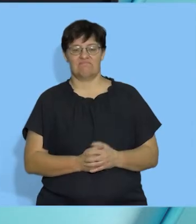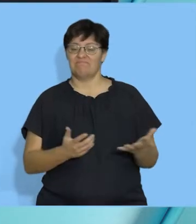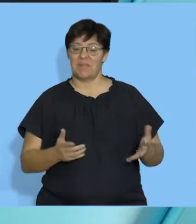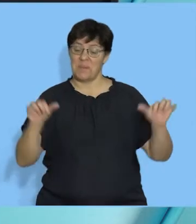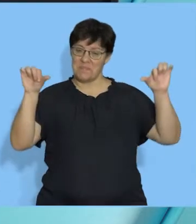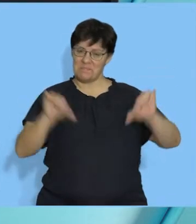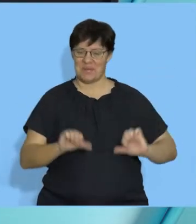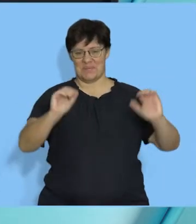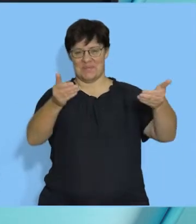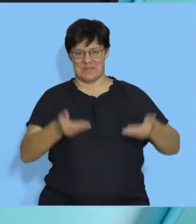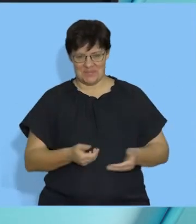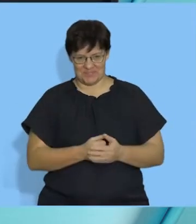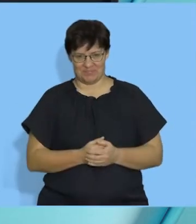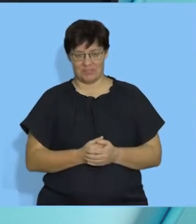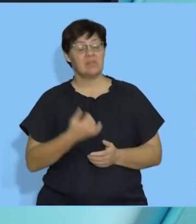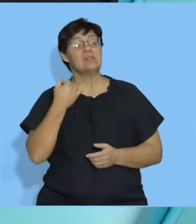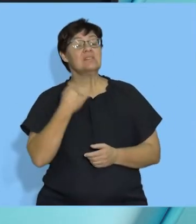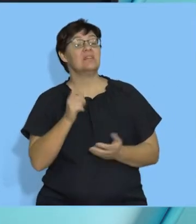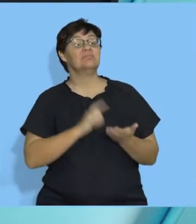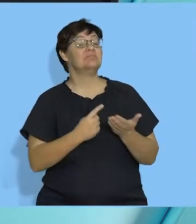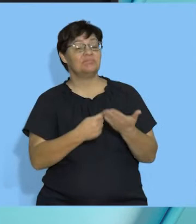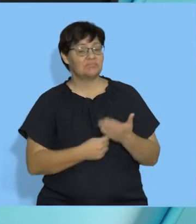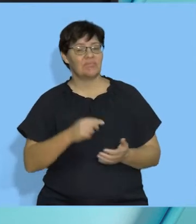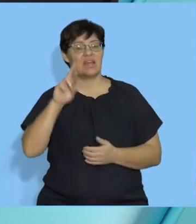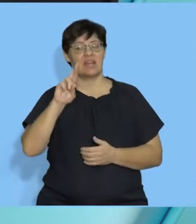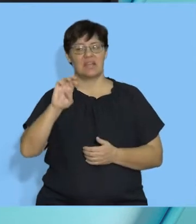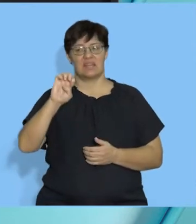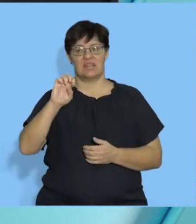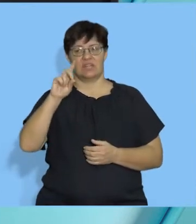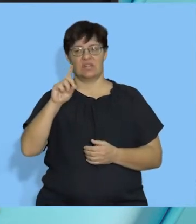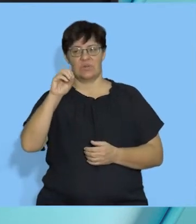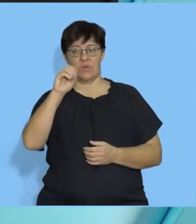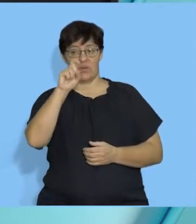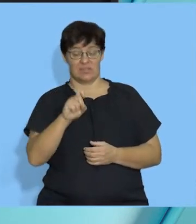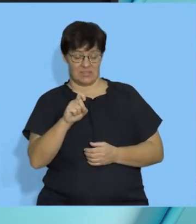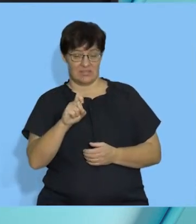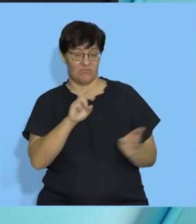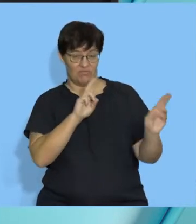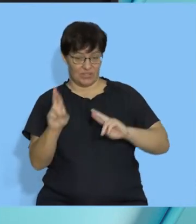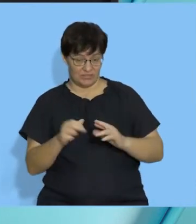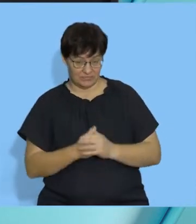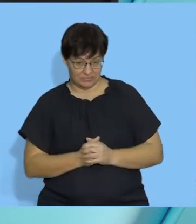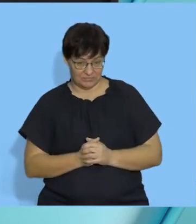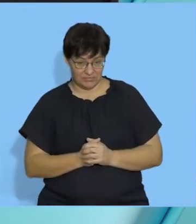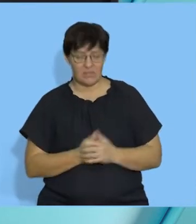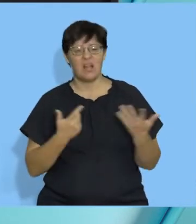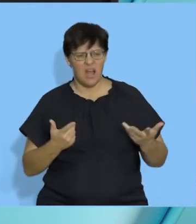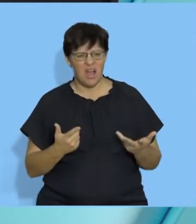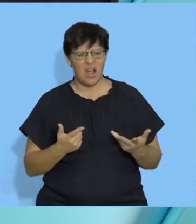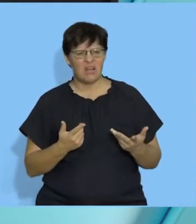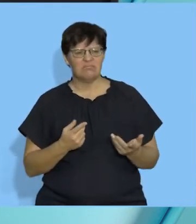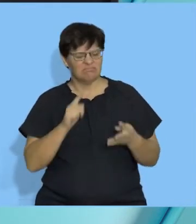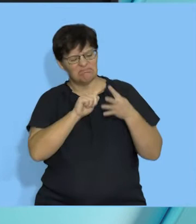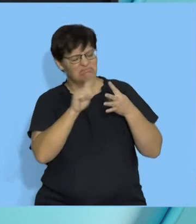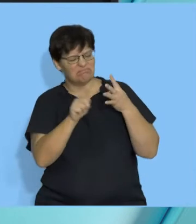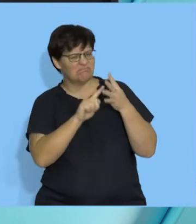Welcome back to our session. We're still discussing the redox reactions. So we are essentially saying that, there are many different ways at